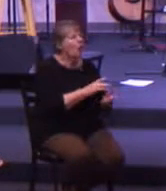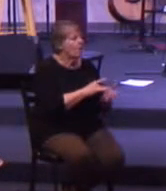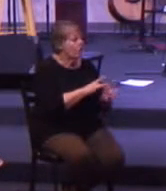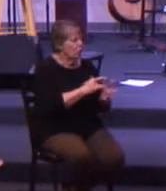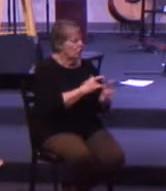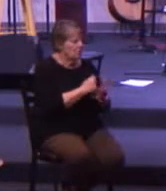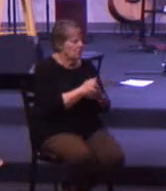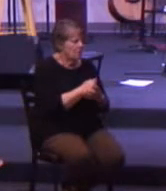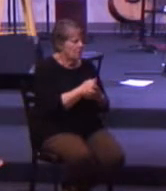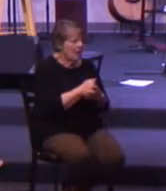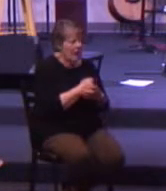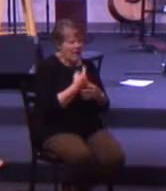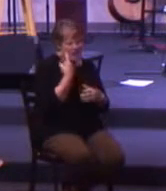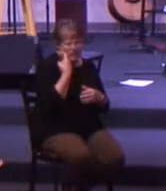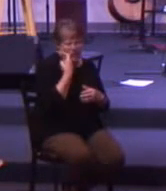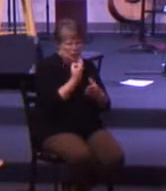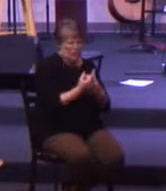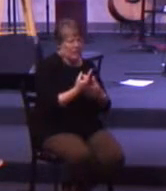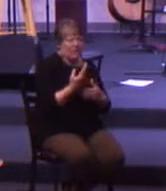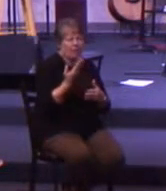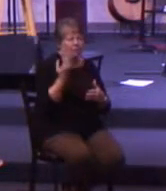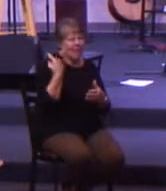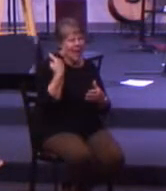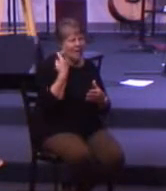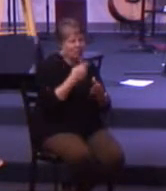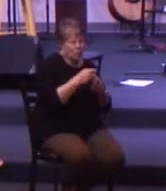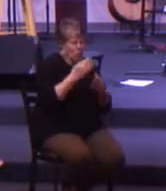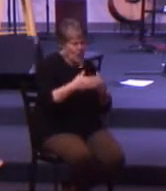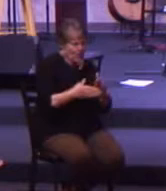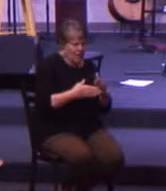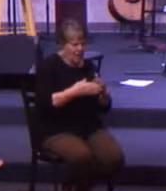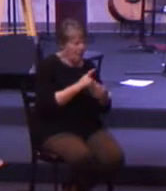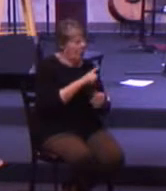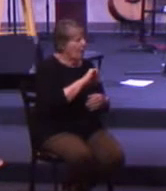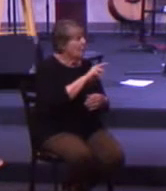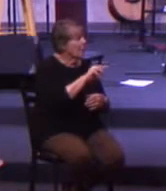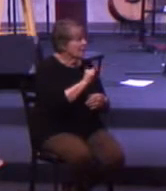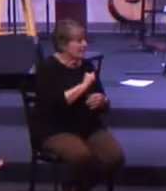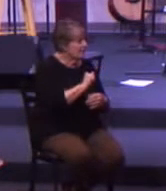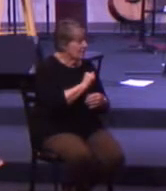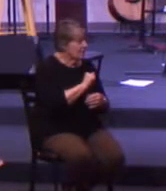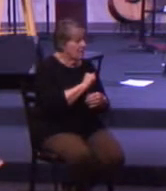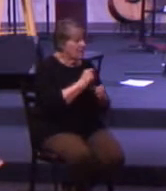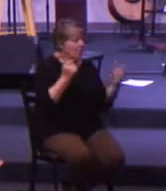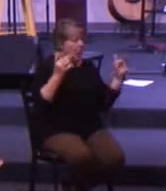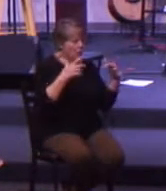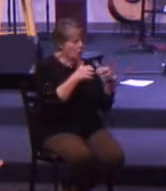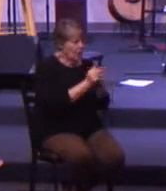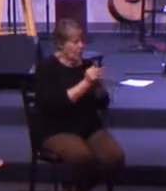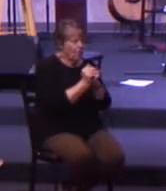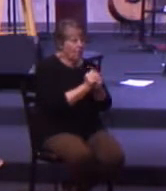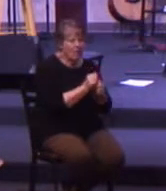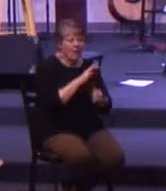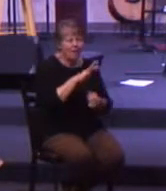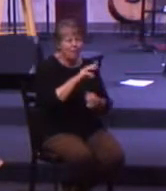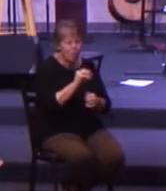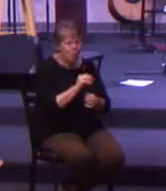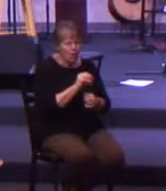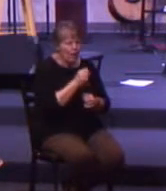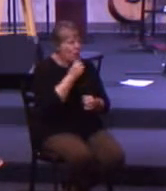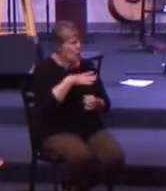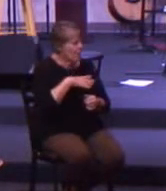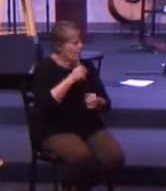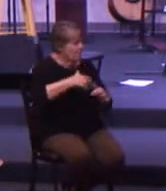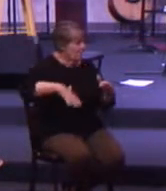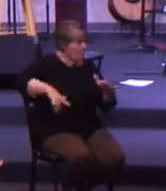last weekend was connected to a group of about 40 women from around the country who are domestic violence survivors. And these women came together, and for